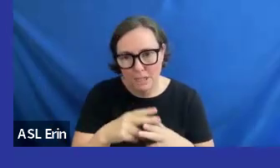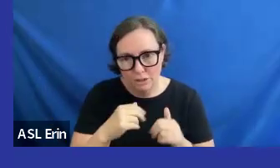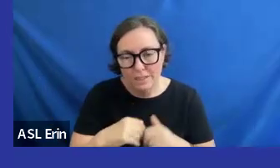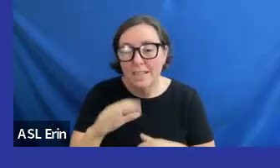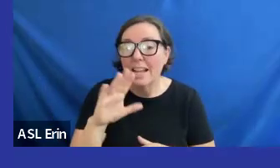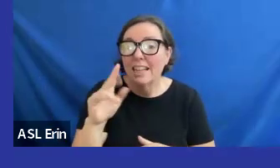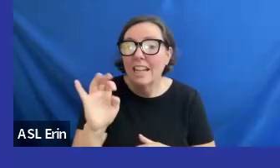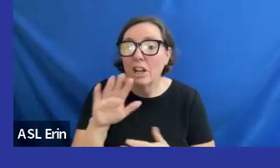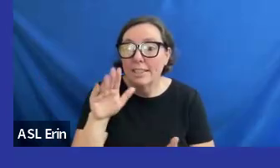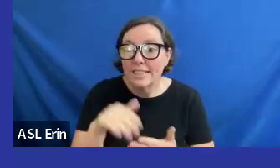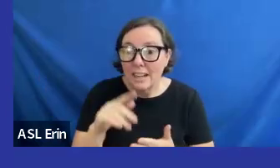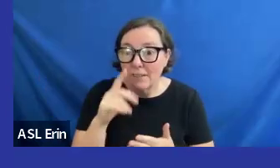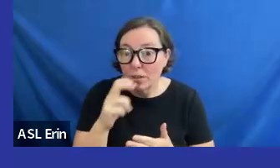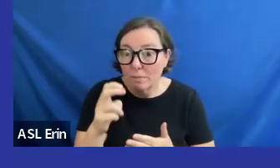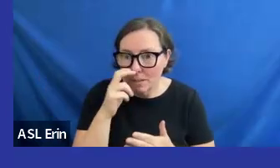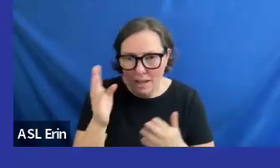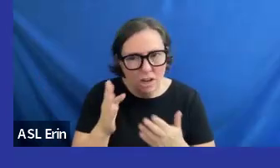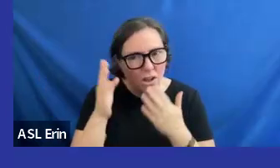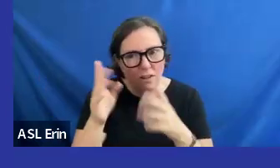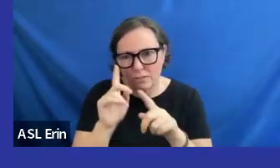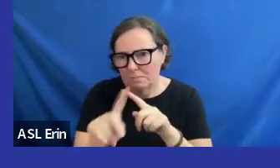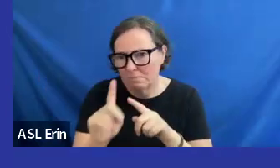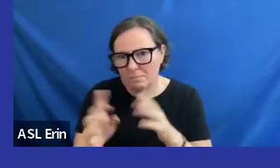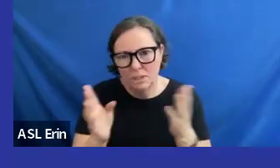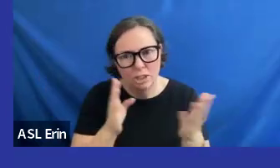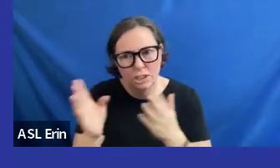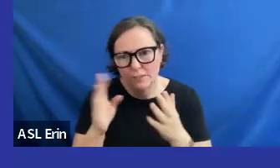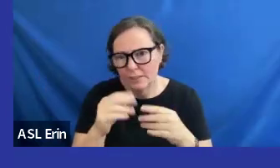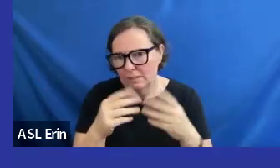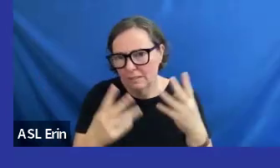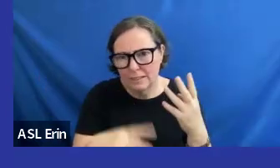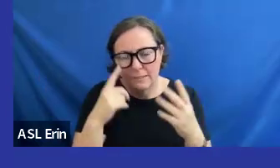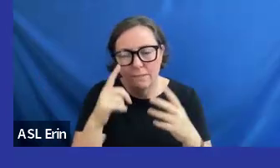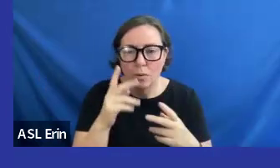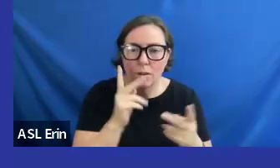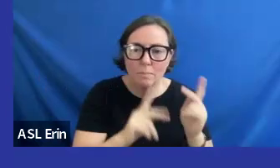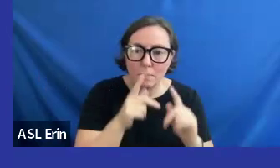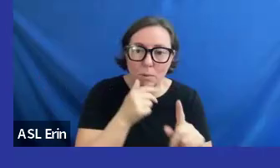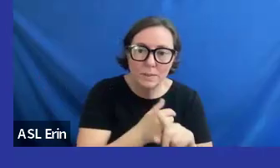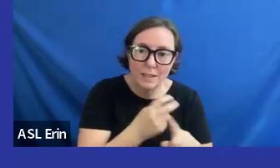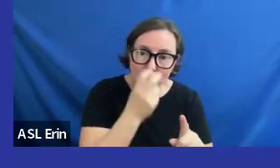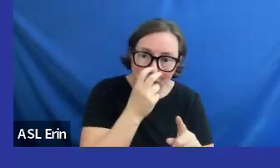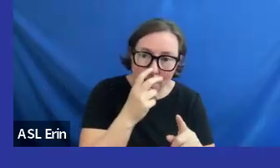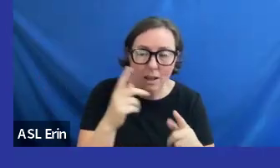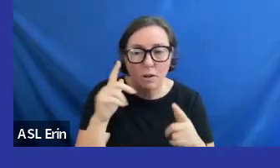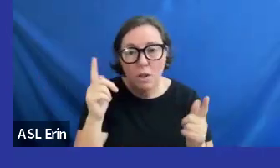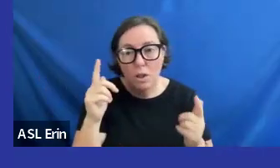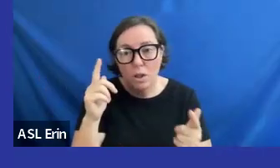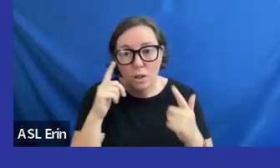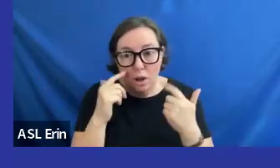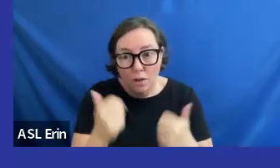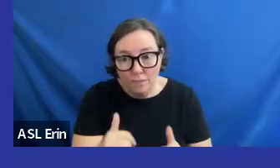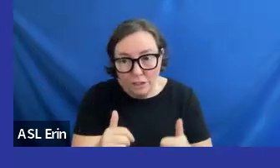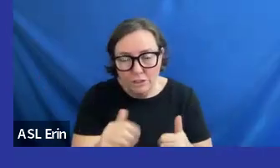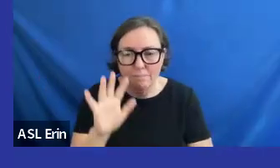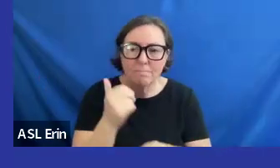The Carroll Center for the Blind offers services for blind and low vision. We're located in Newton,